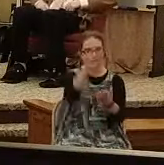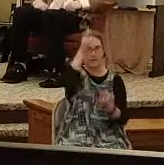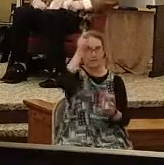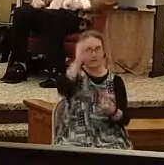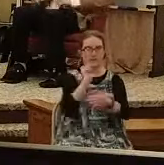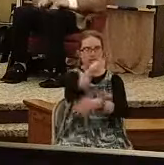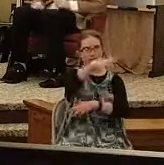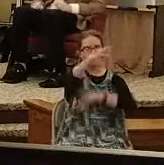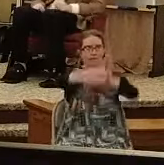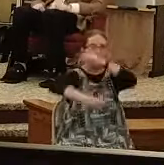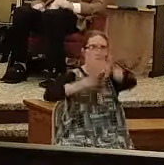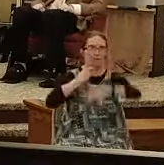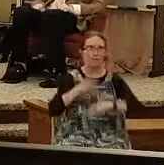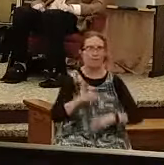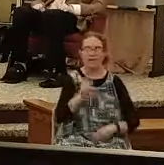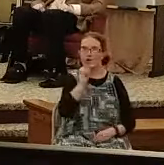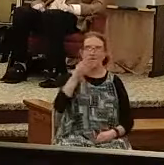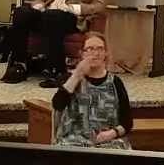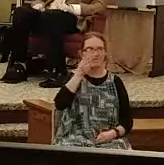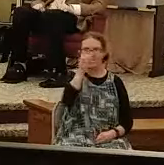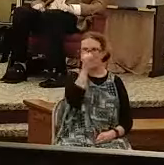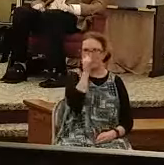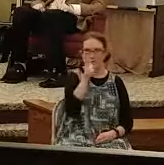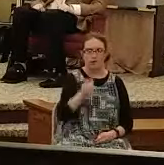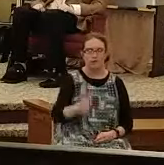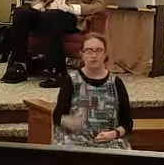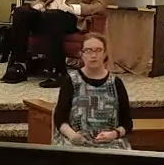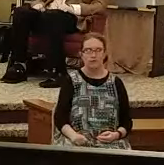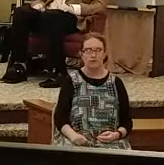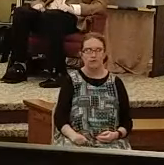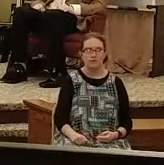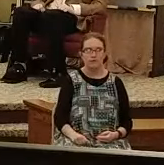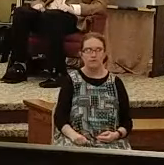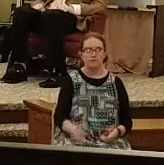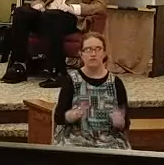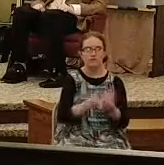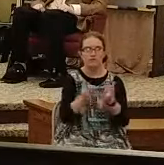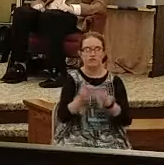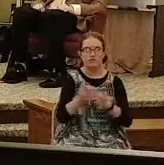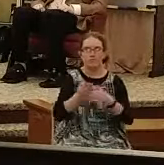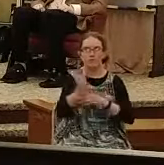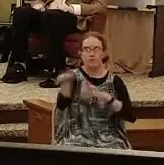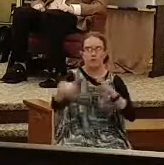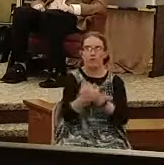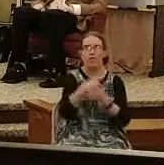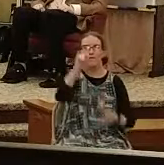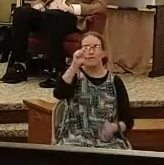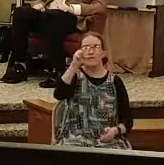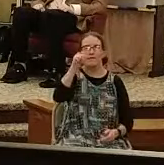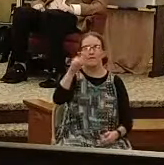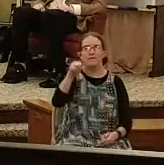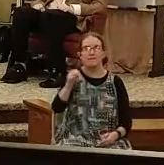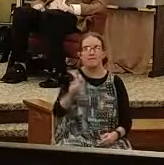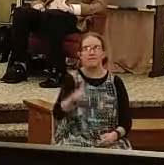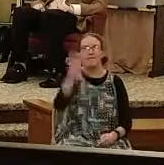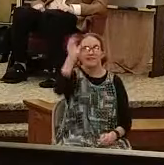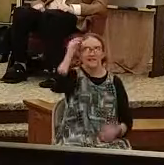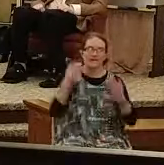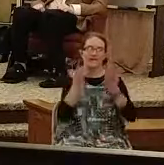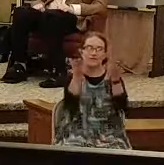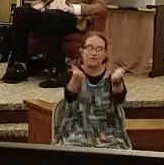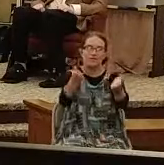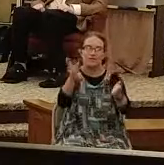other side of the world. And it ain't going to be funny. But Jesus went through all the temptations that Satan had to